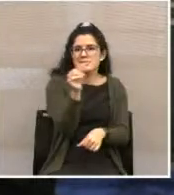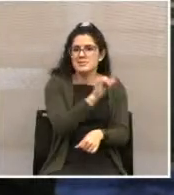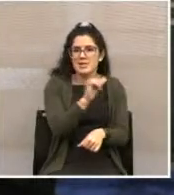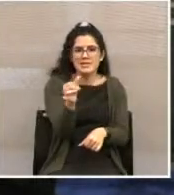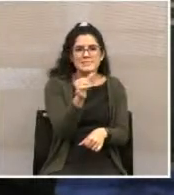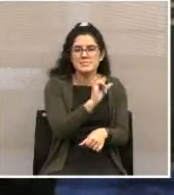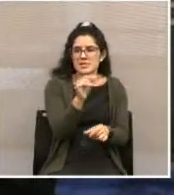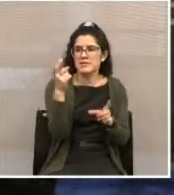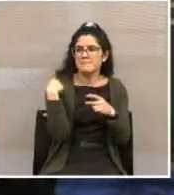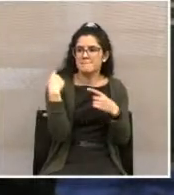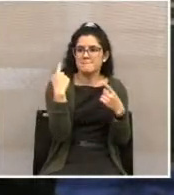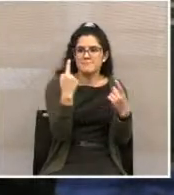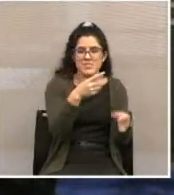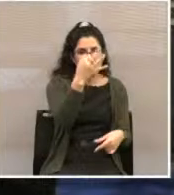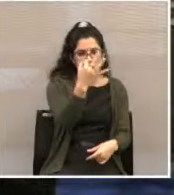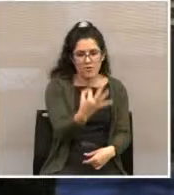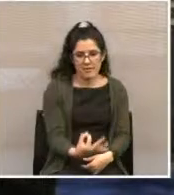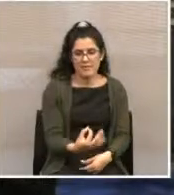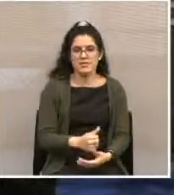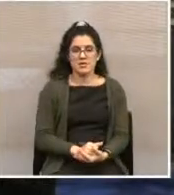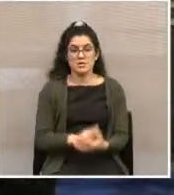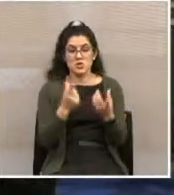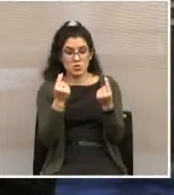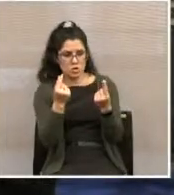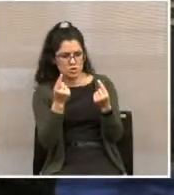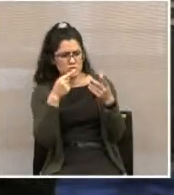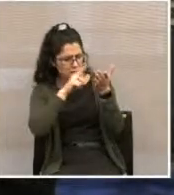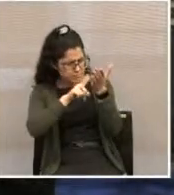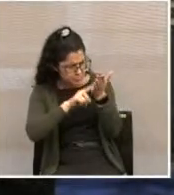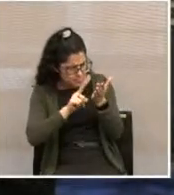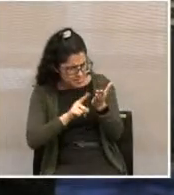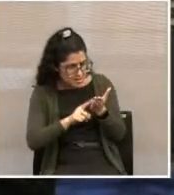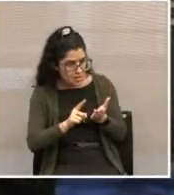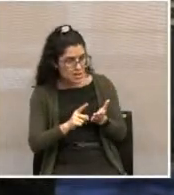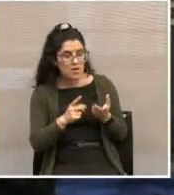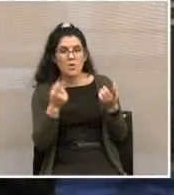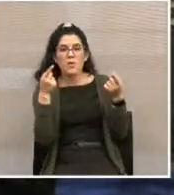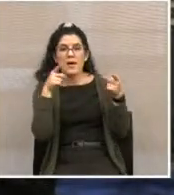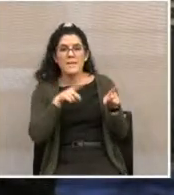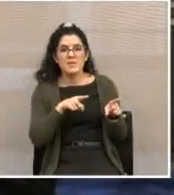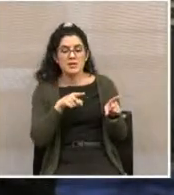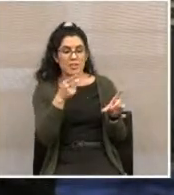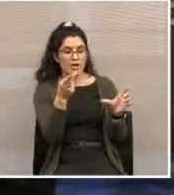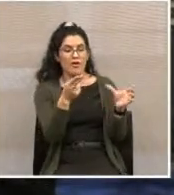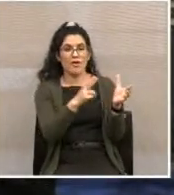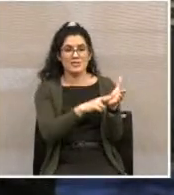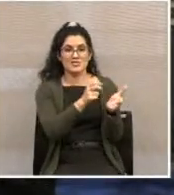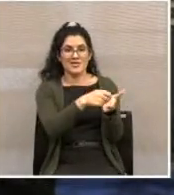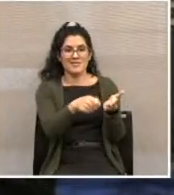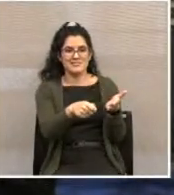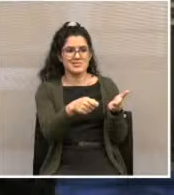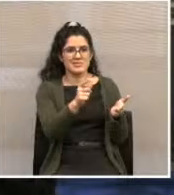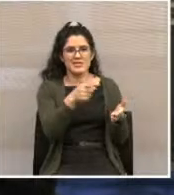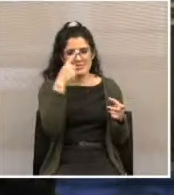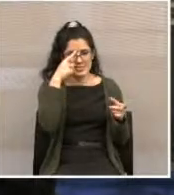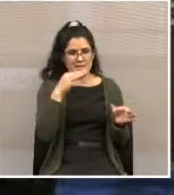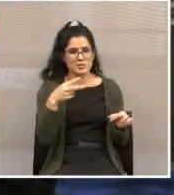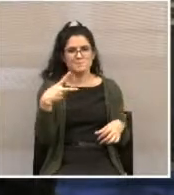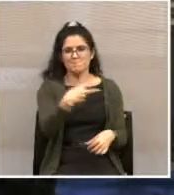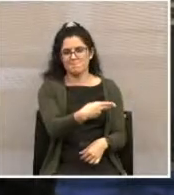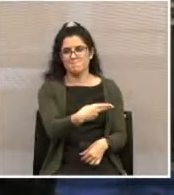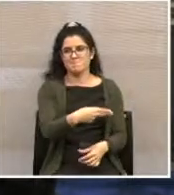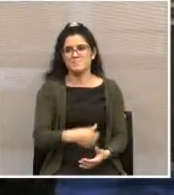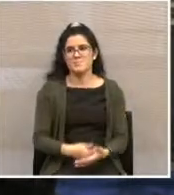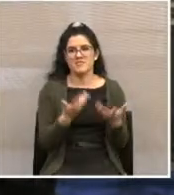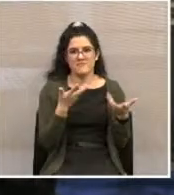The Herald conducted their investigation, and they immediately pulled the contract by Libre. And what